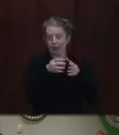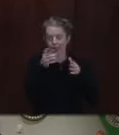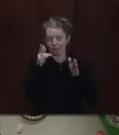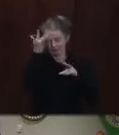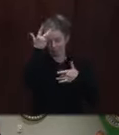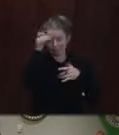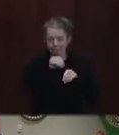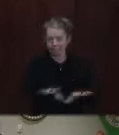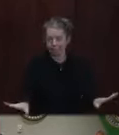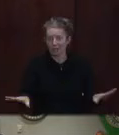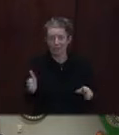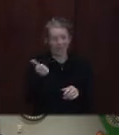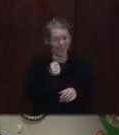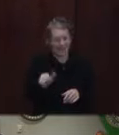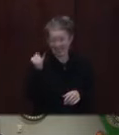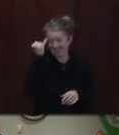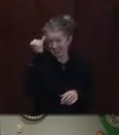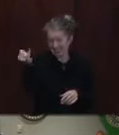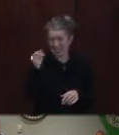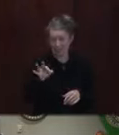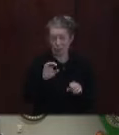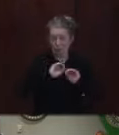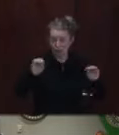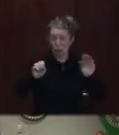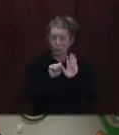idea of how that's impacting our numbers and